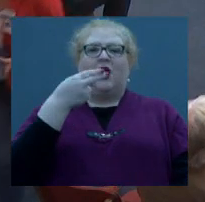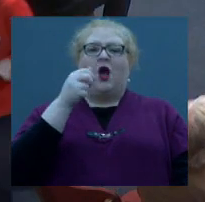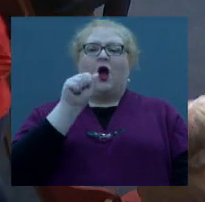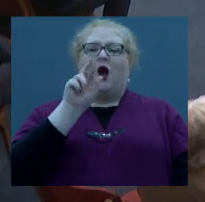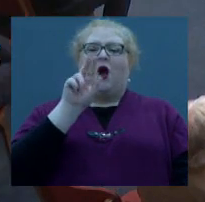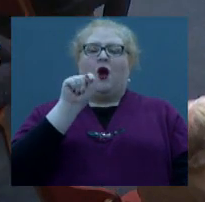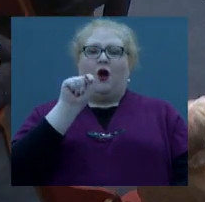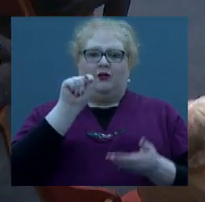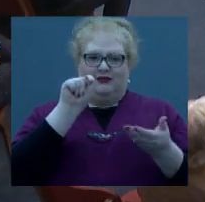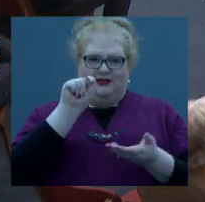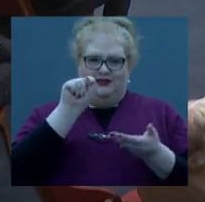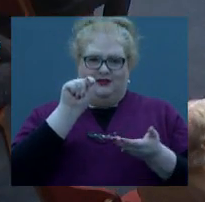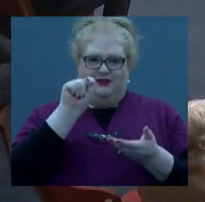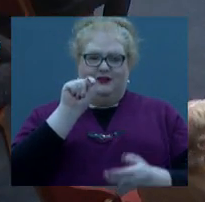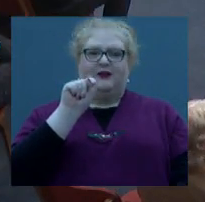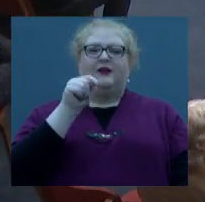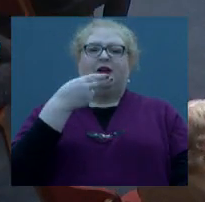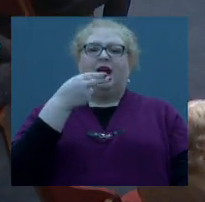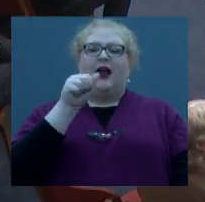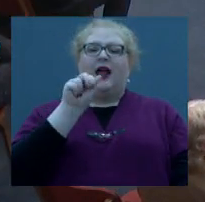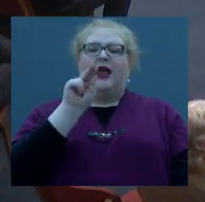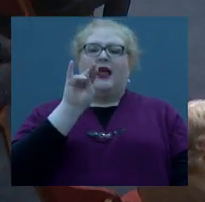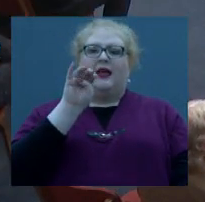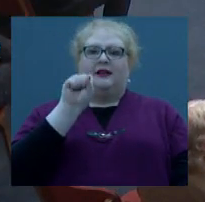Here. Commissioner Haynes.